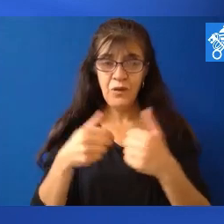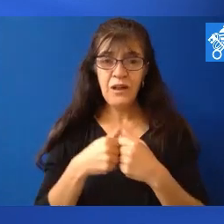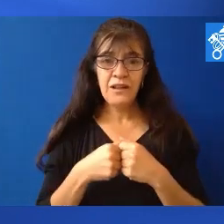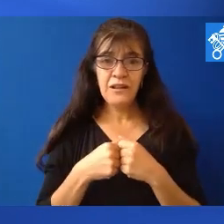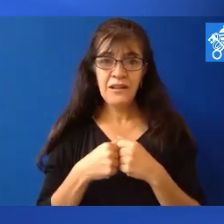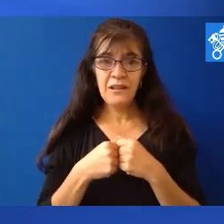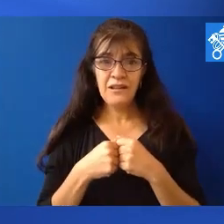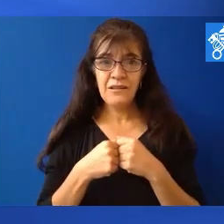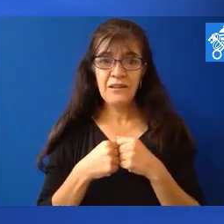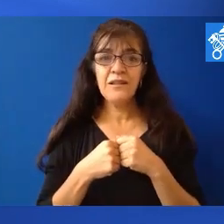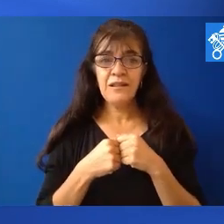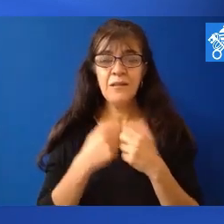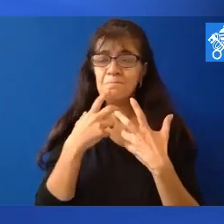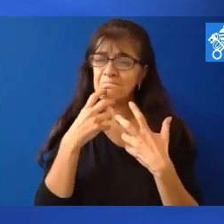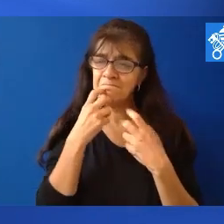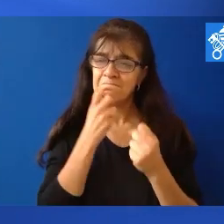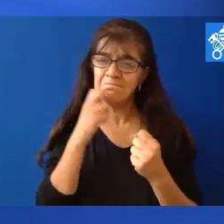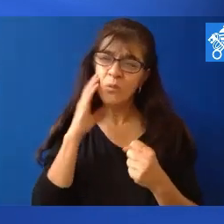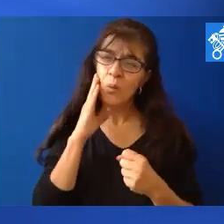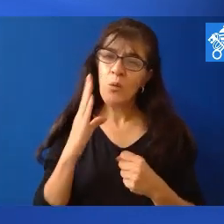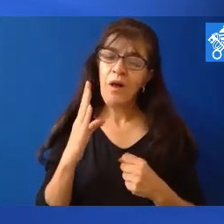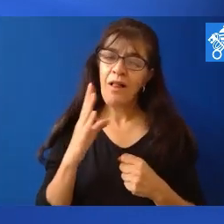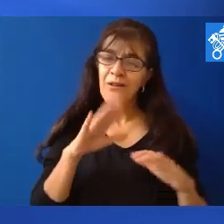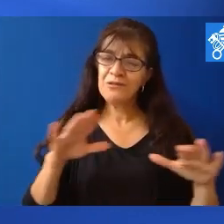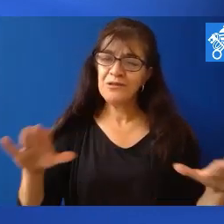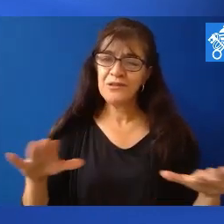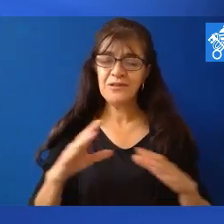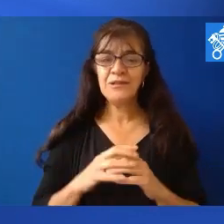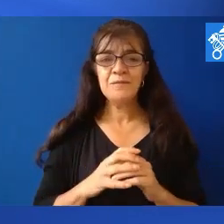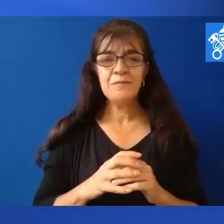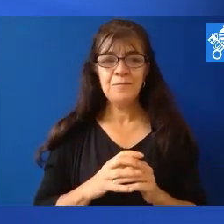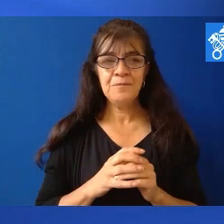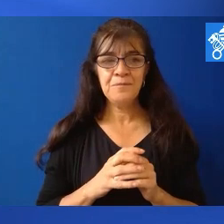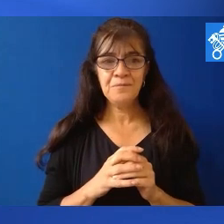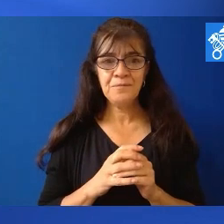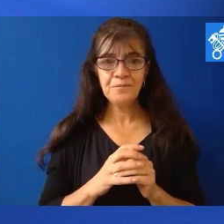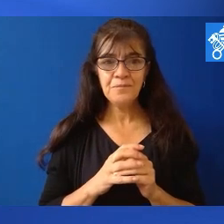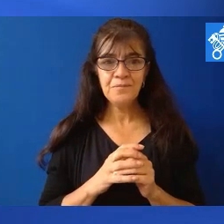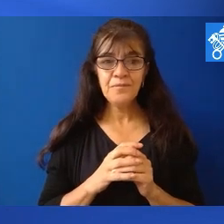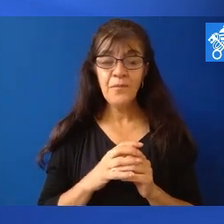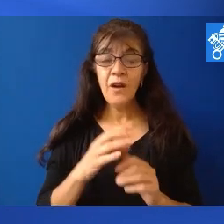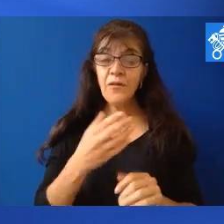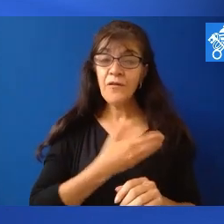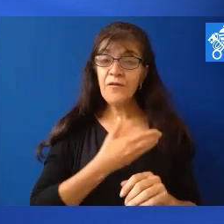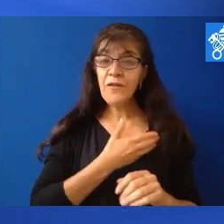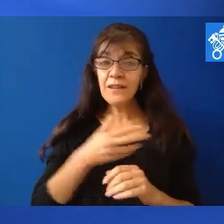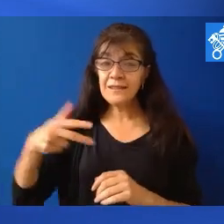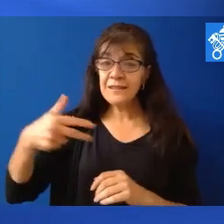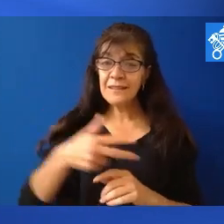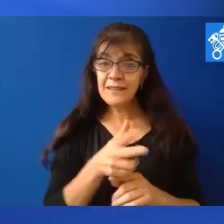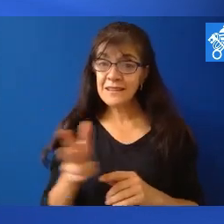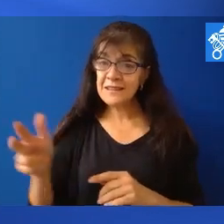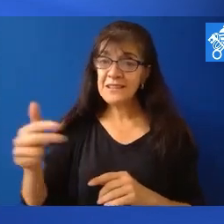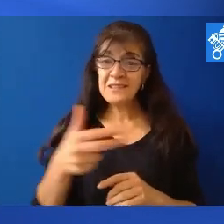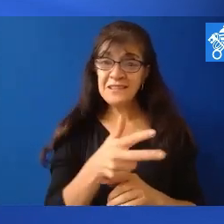Square. Definitely something that they are going to treasure and remember for a long time as they grow. Pope Francis does